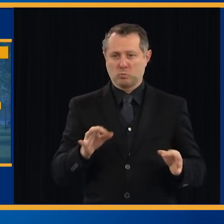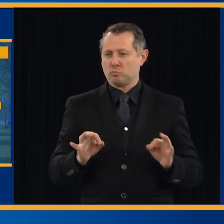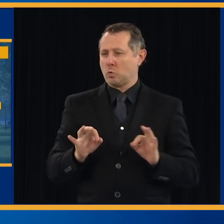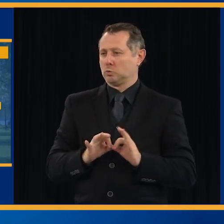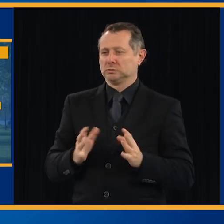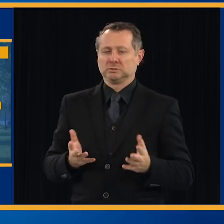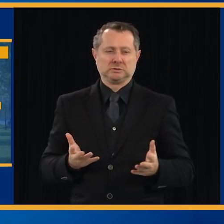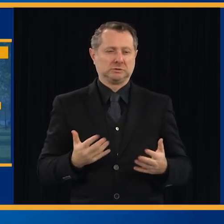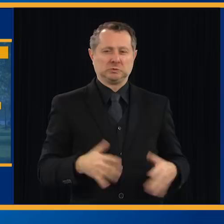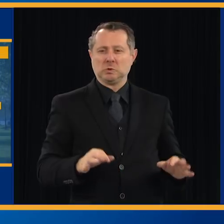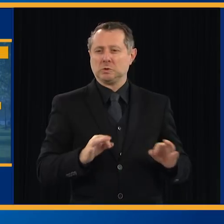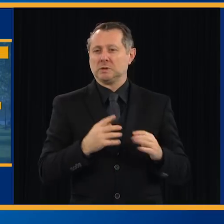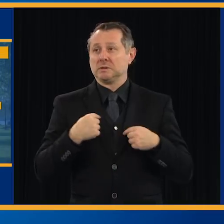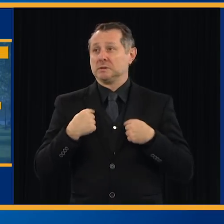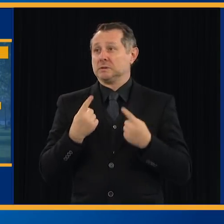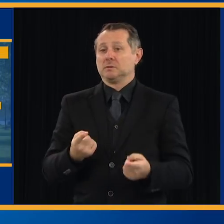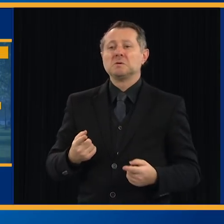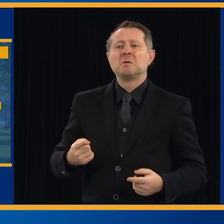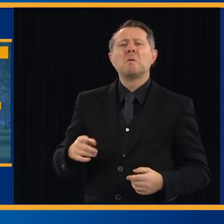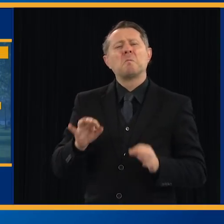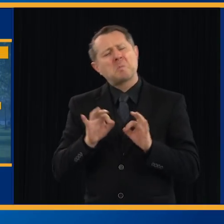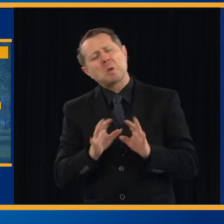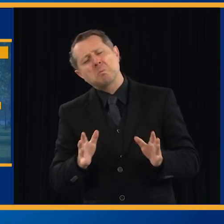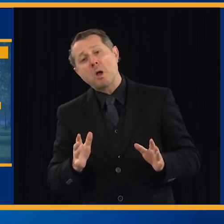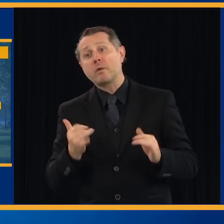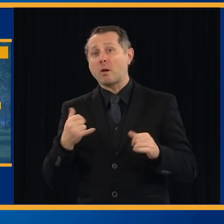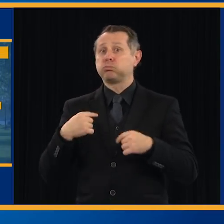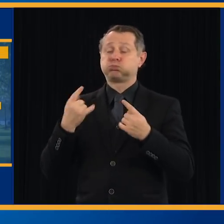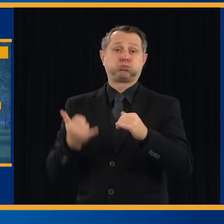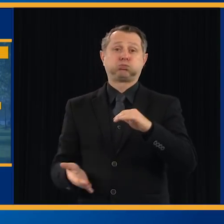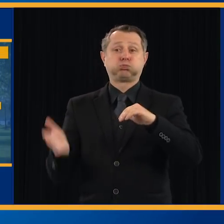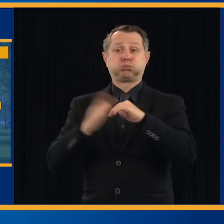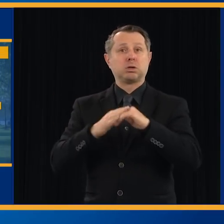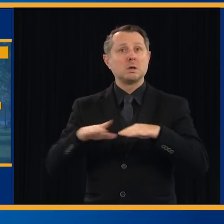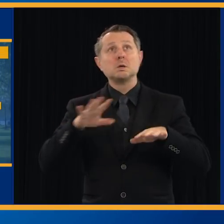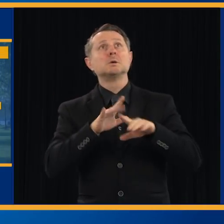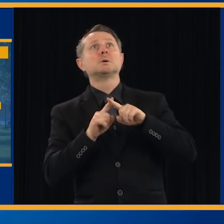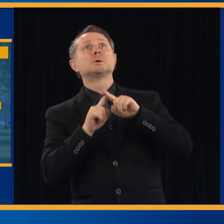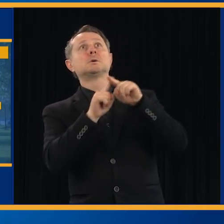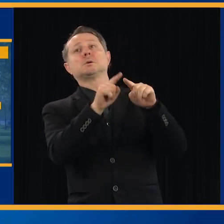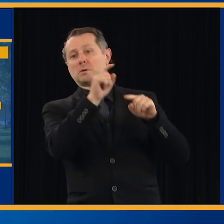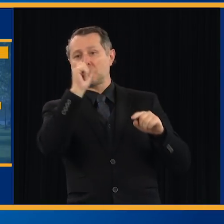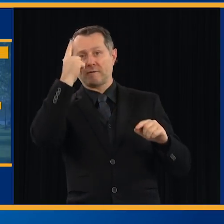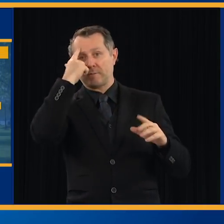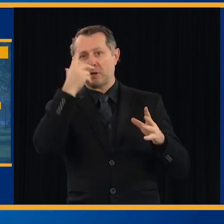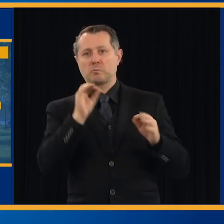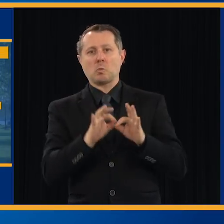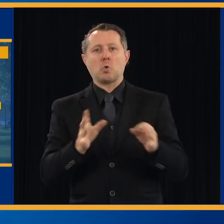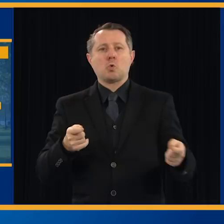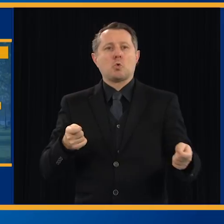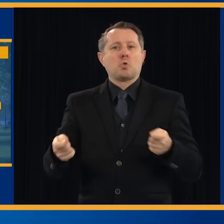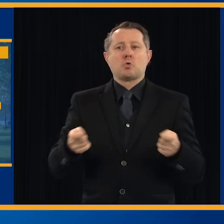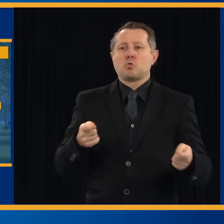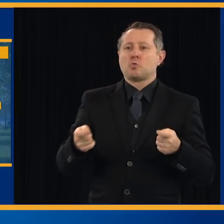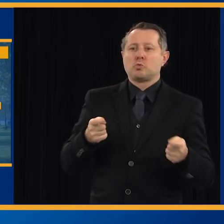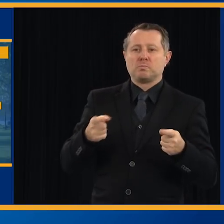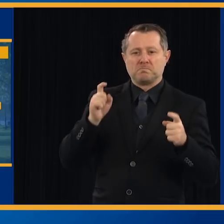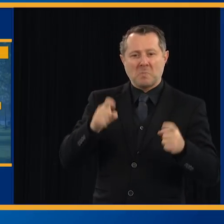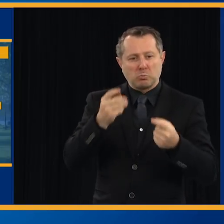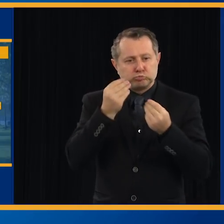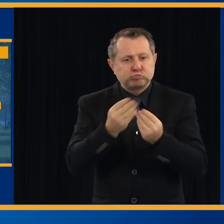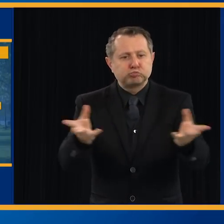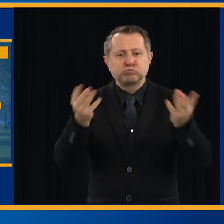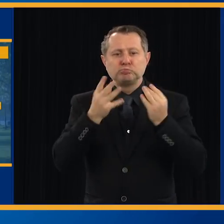in decades. And it's important that government sends the right signal and